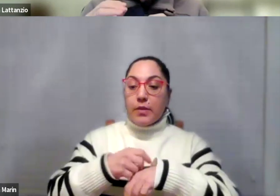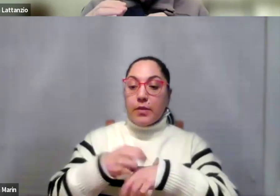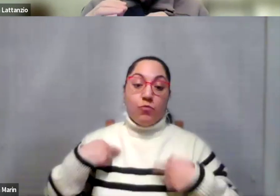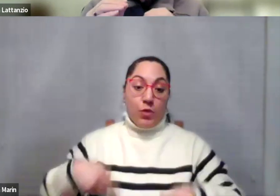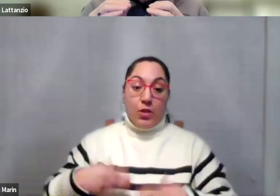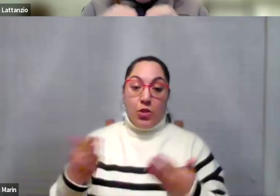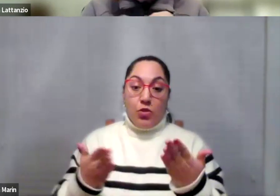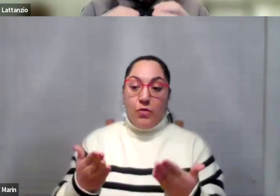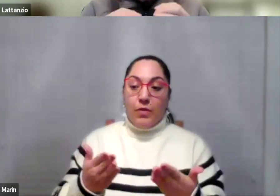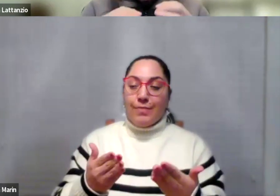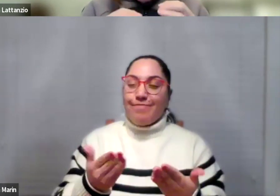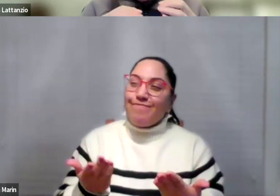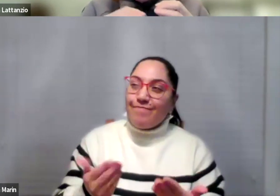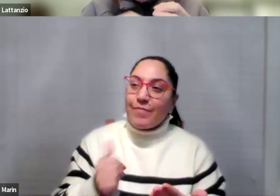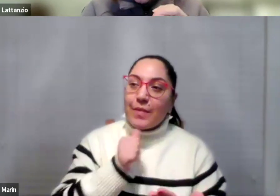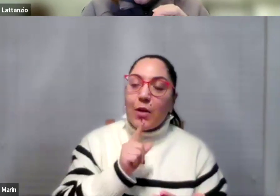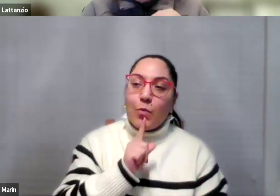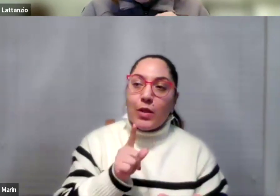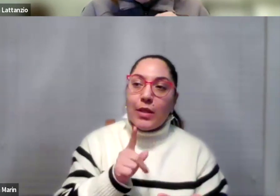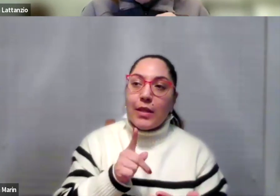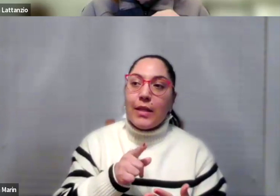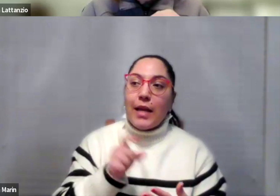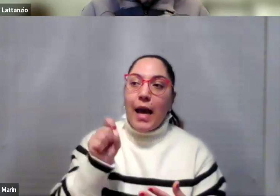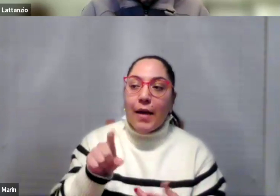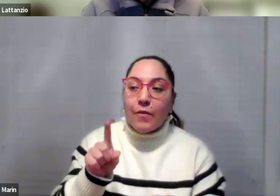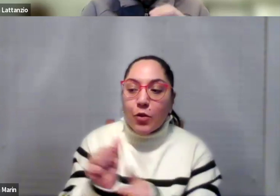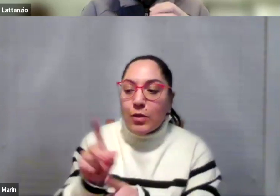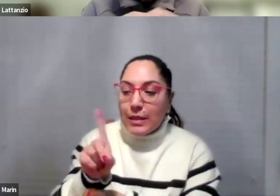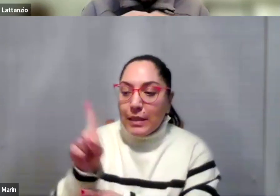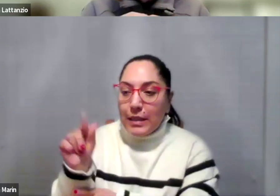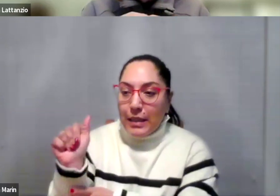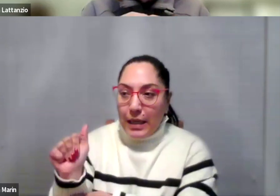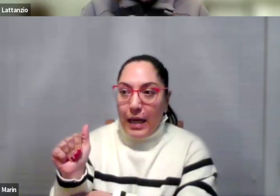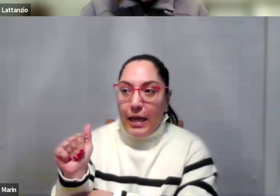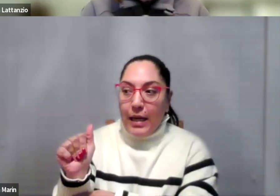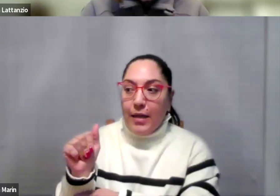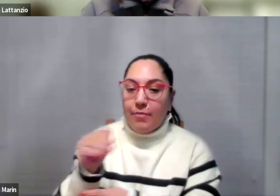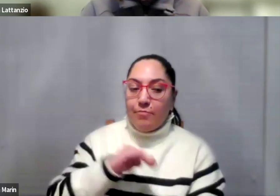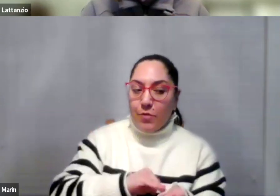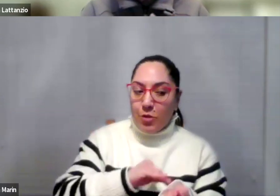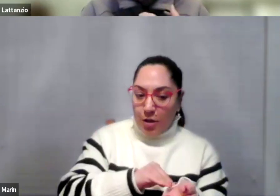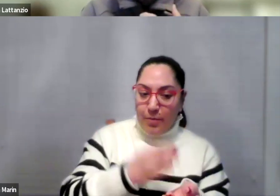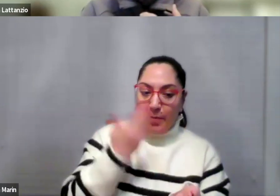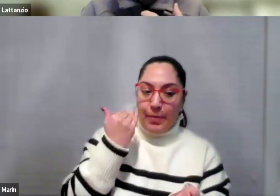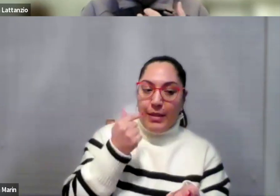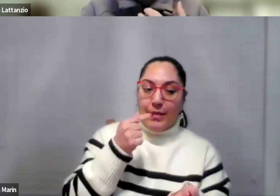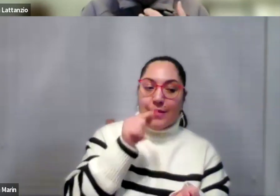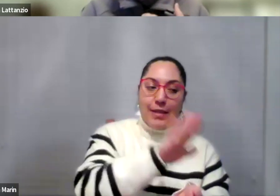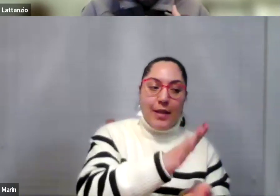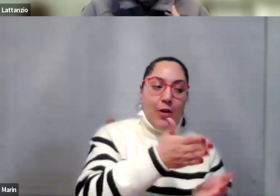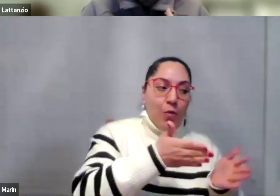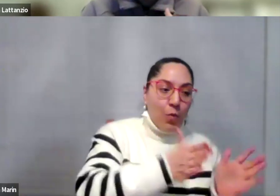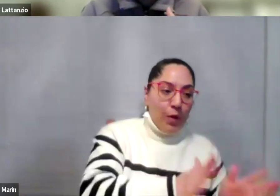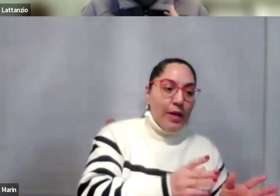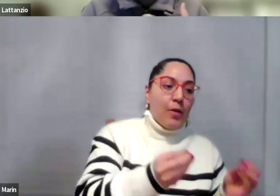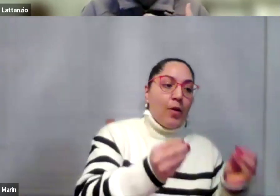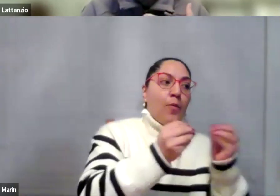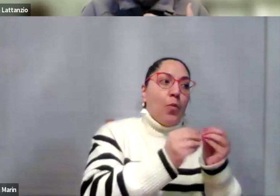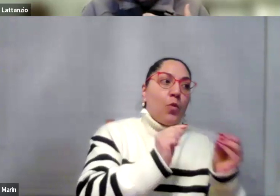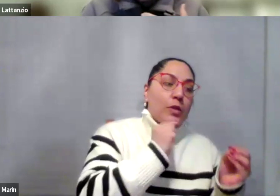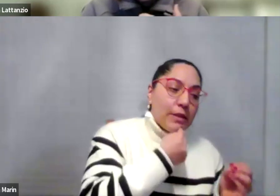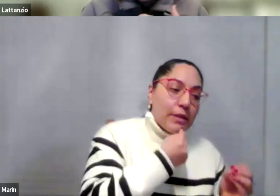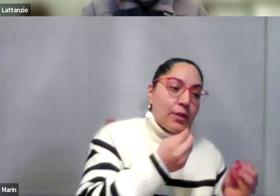those you primarily usually have to go to a DDA provider because the delivery model is much more intense and can provide